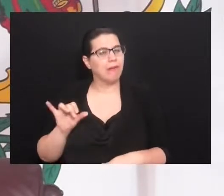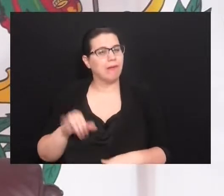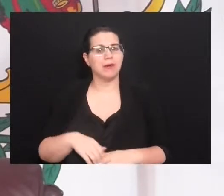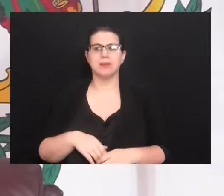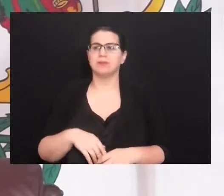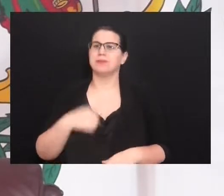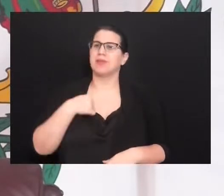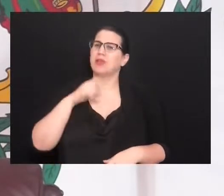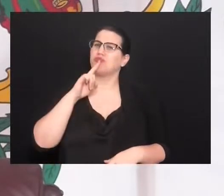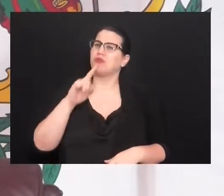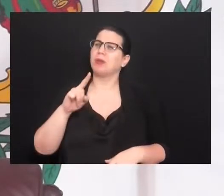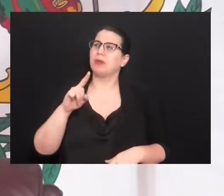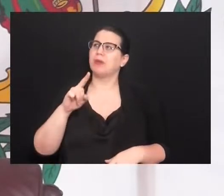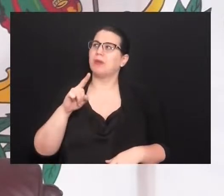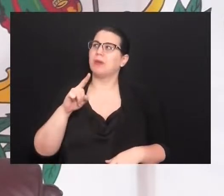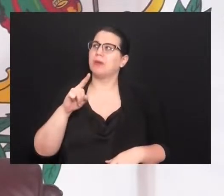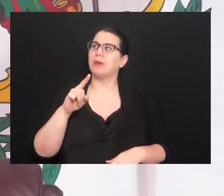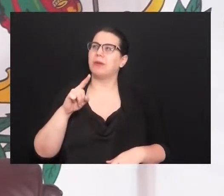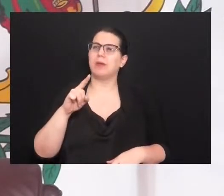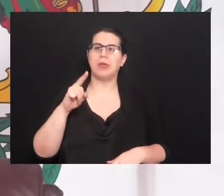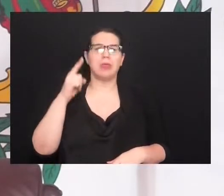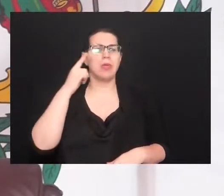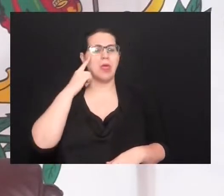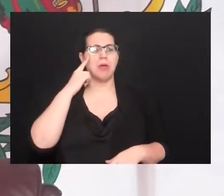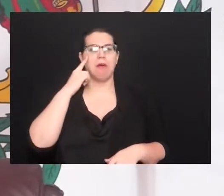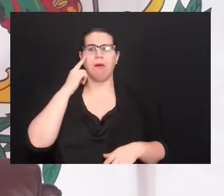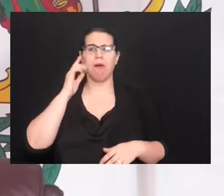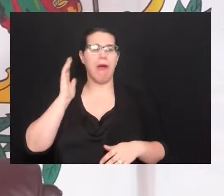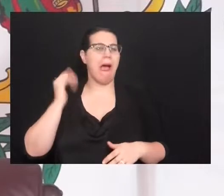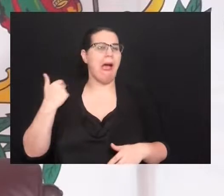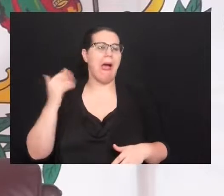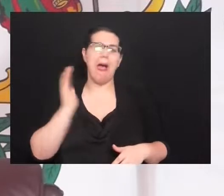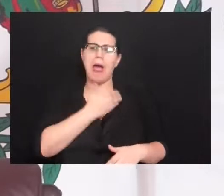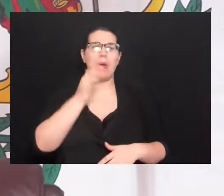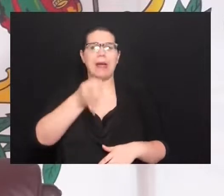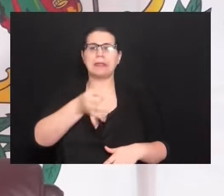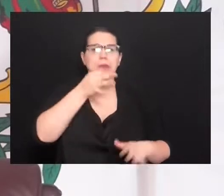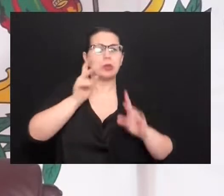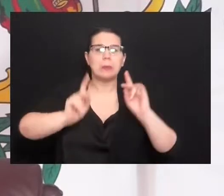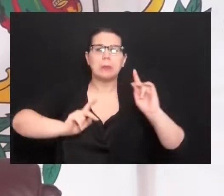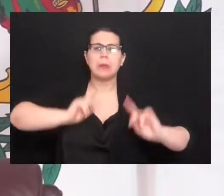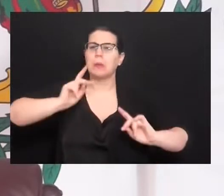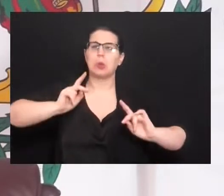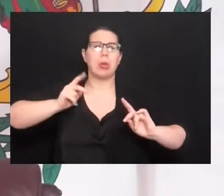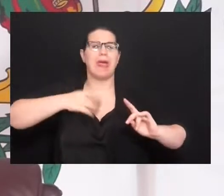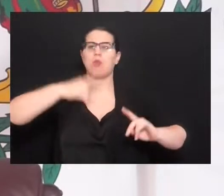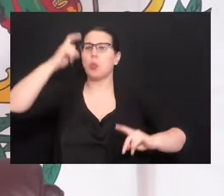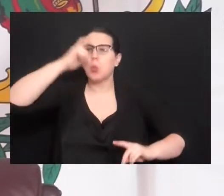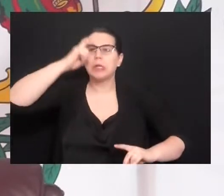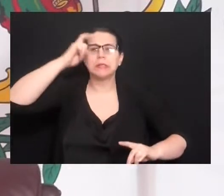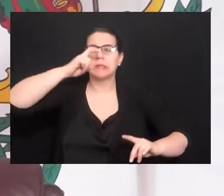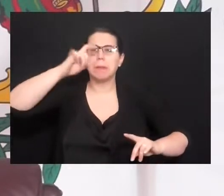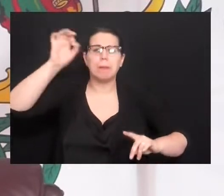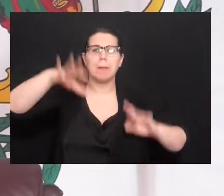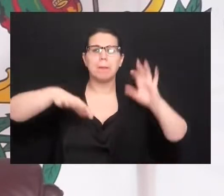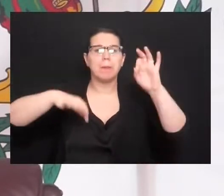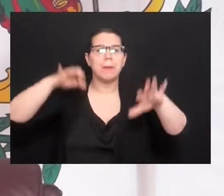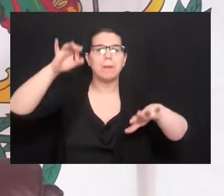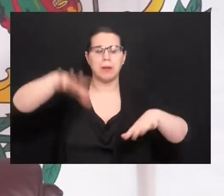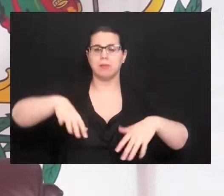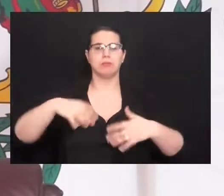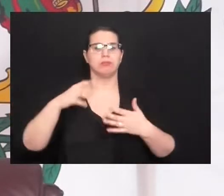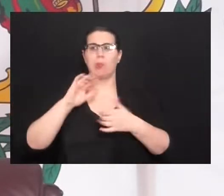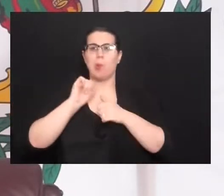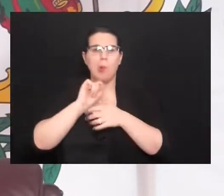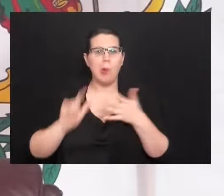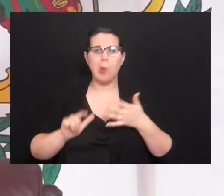there's words of wisdom from all the experts that we have, whether it be Dr. Marsh or Dr. Amjad or Secretary Crouch or